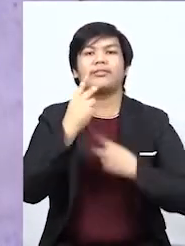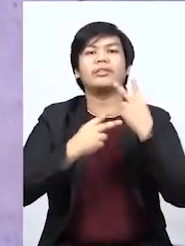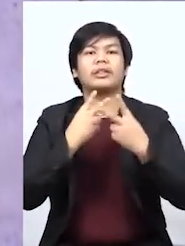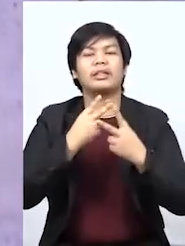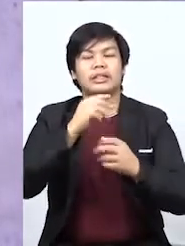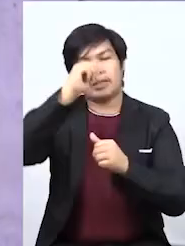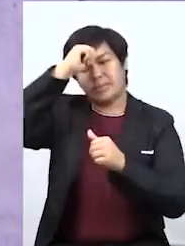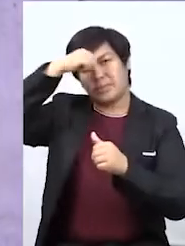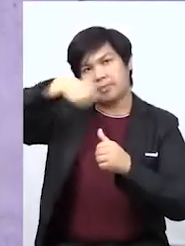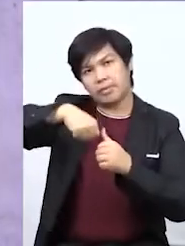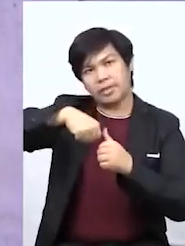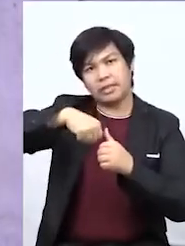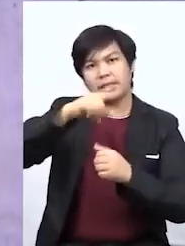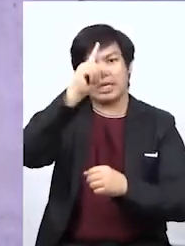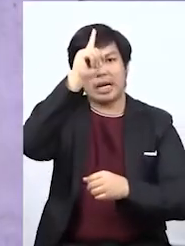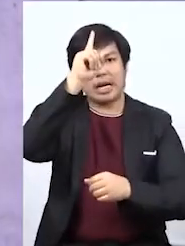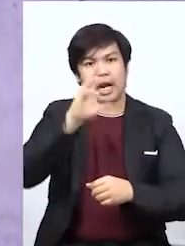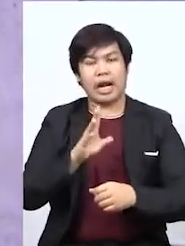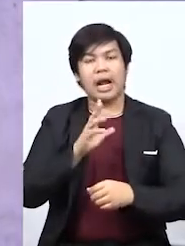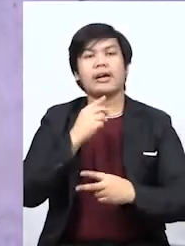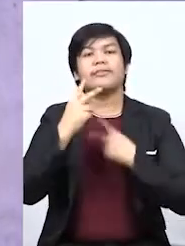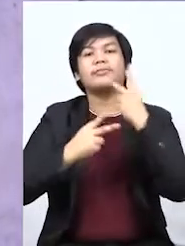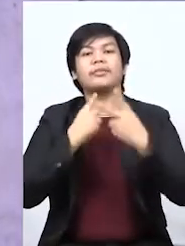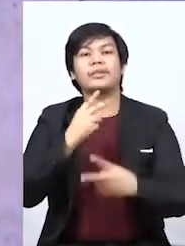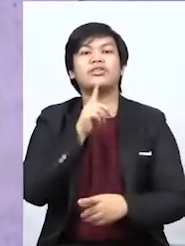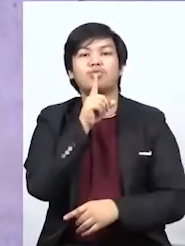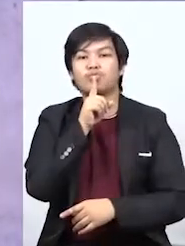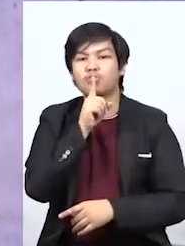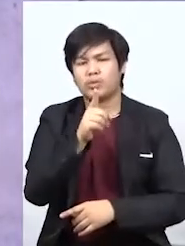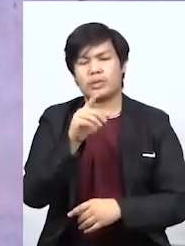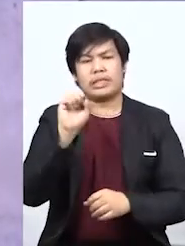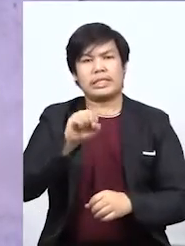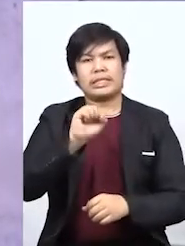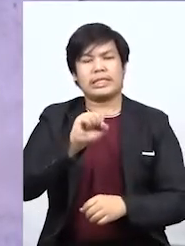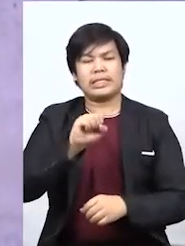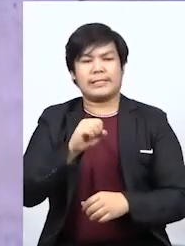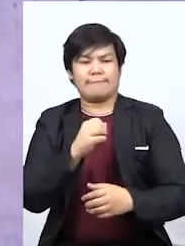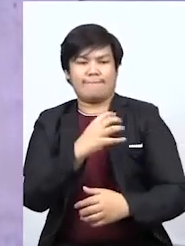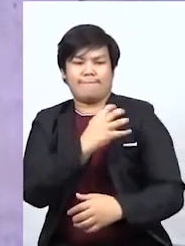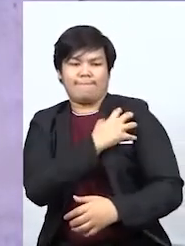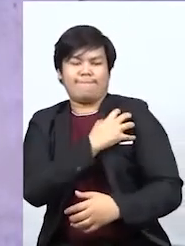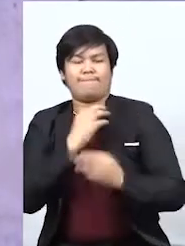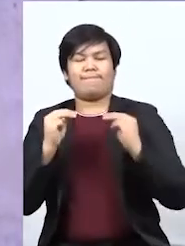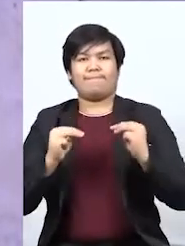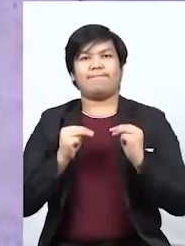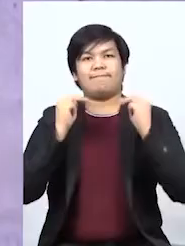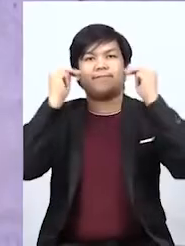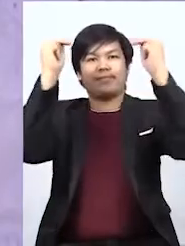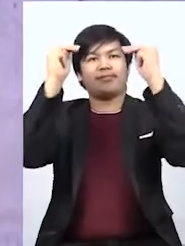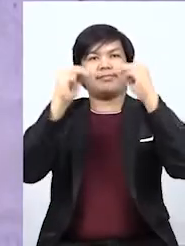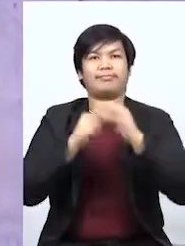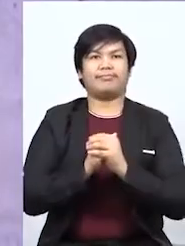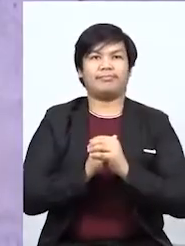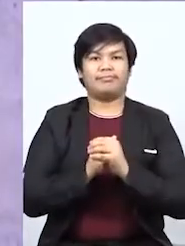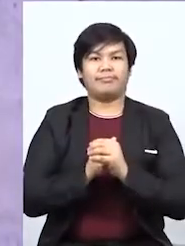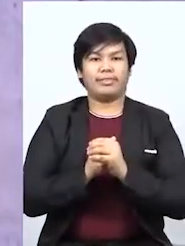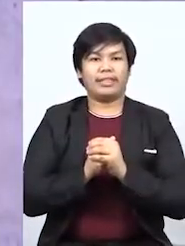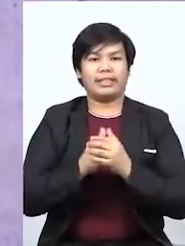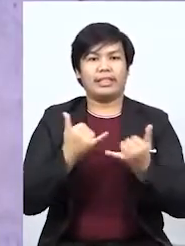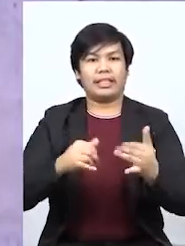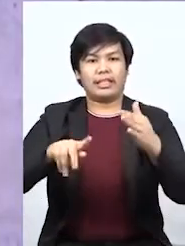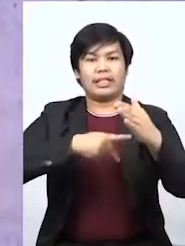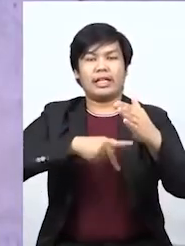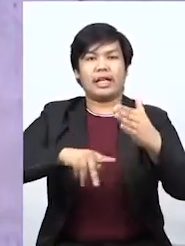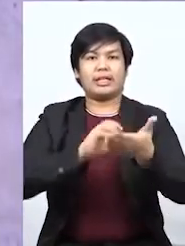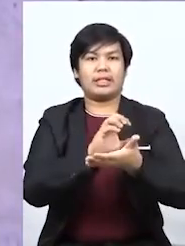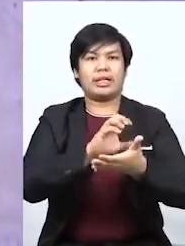us that God's voice is indeed powerful and majestic so in Psalm 29